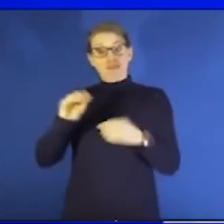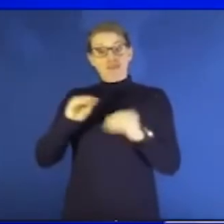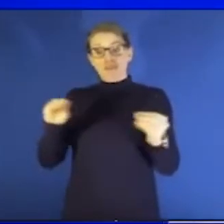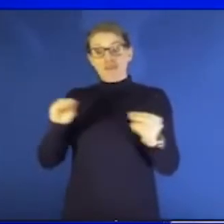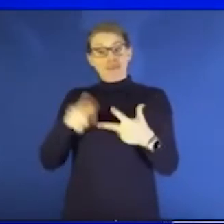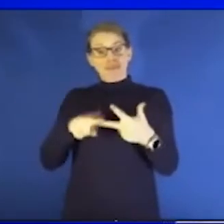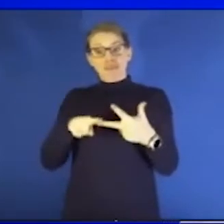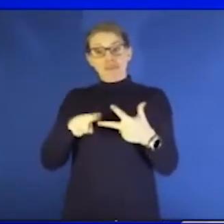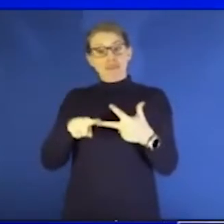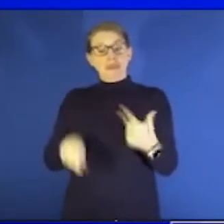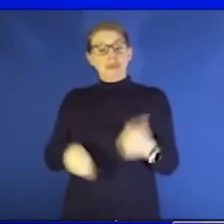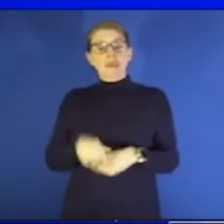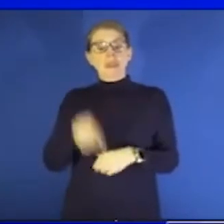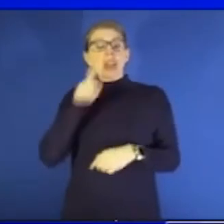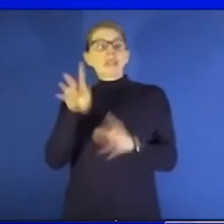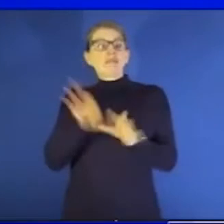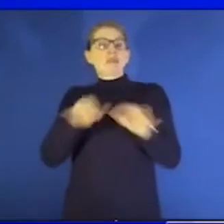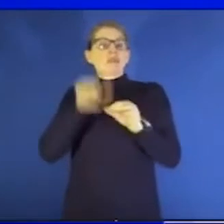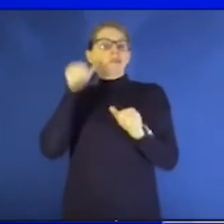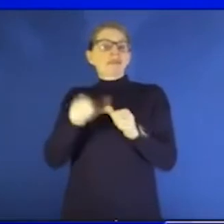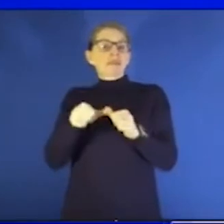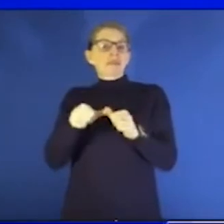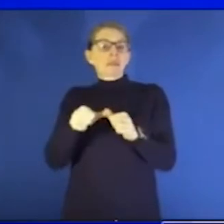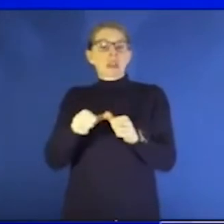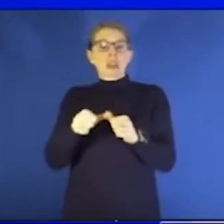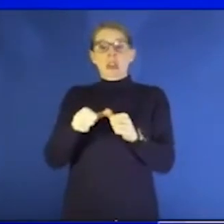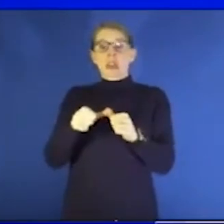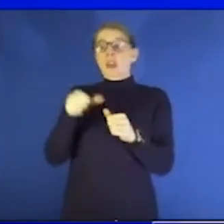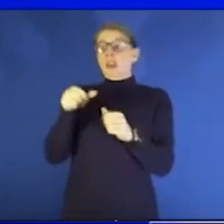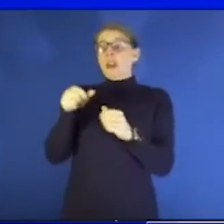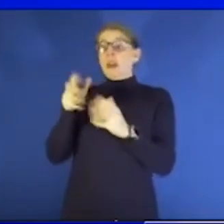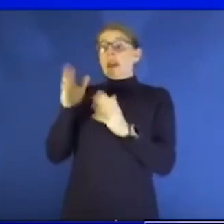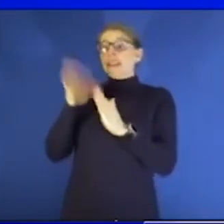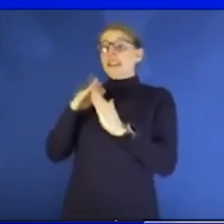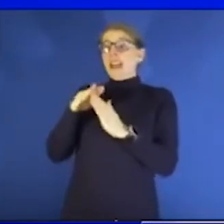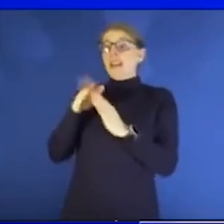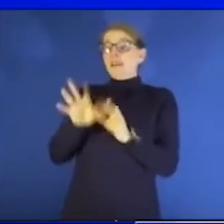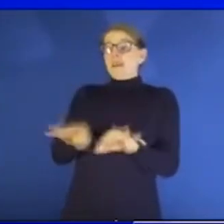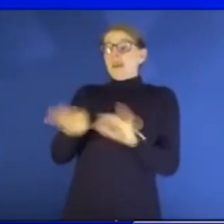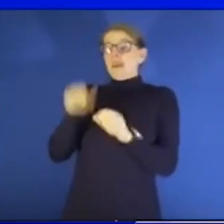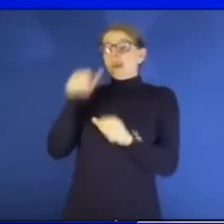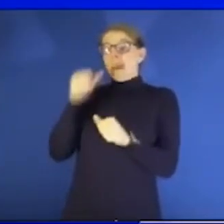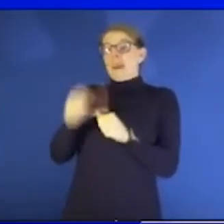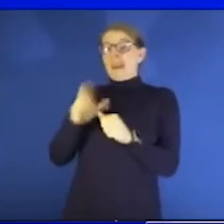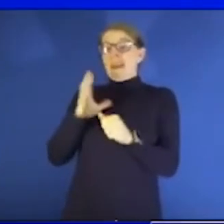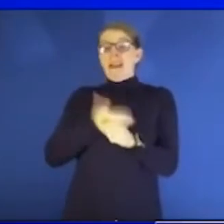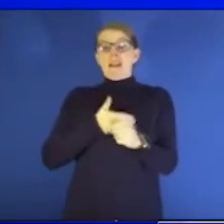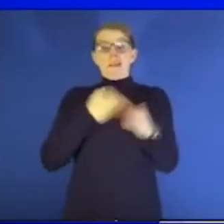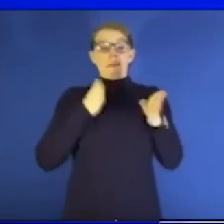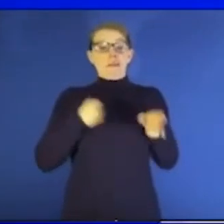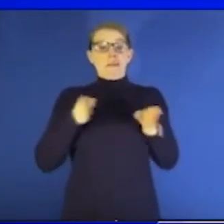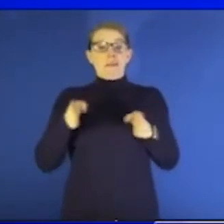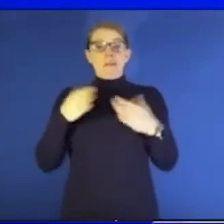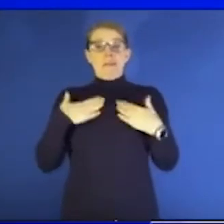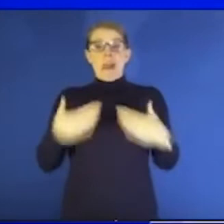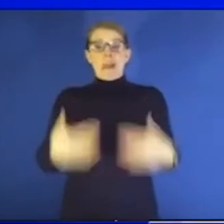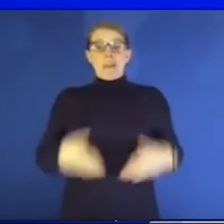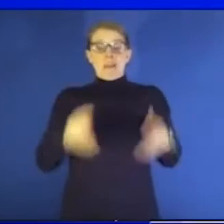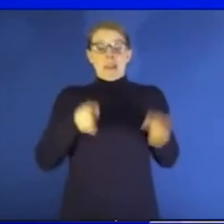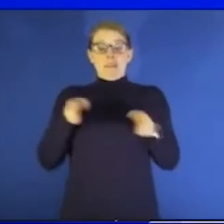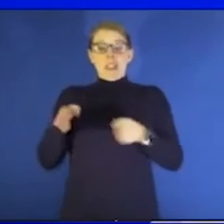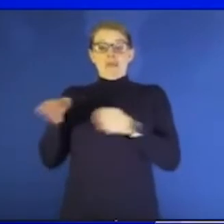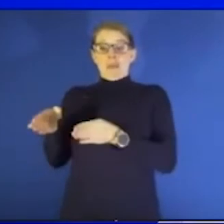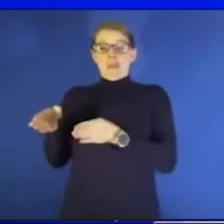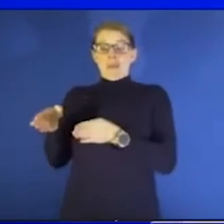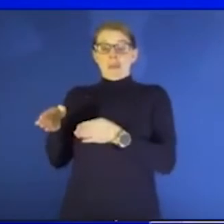things are important to remember. But what is important is how our body individually, and then of course as a population through vaccination, how our body